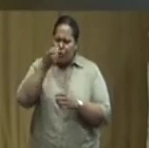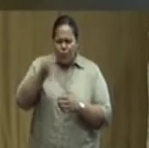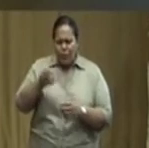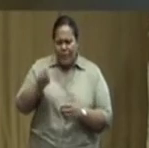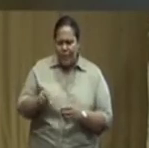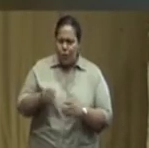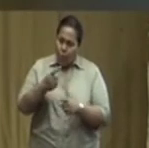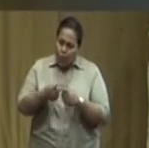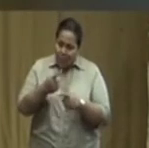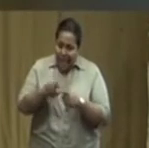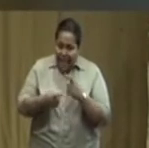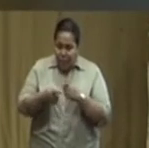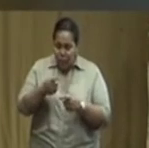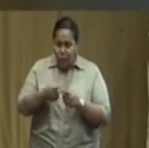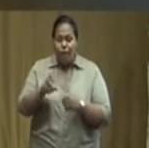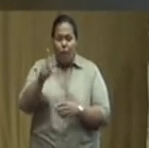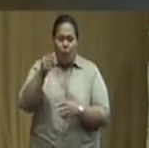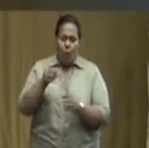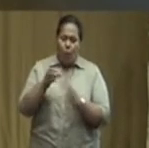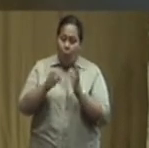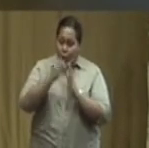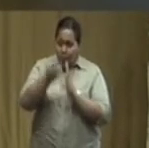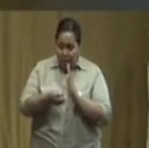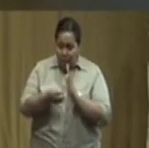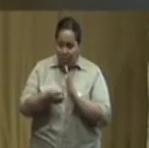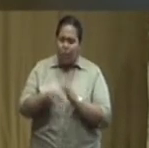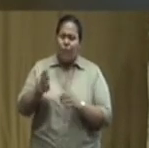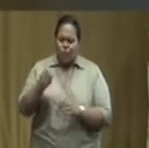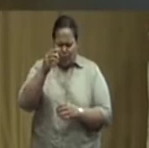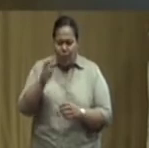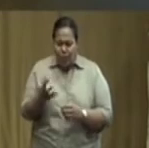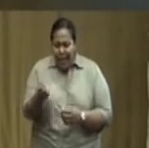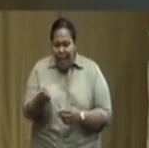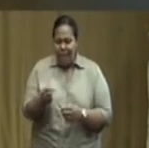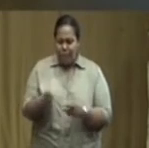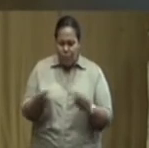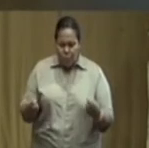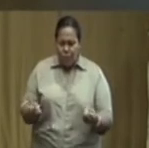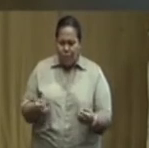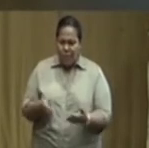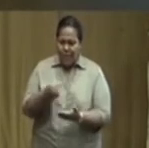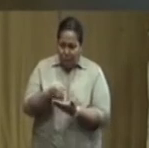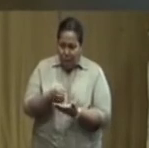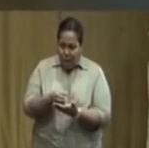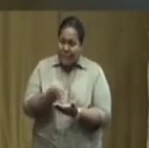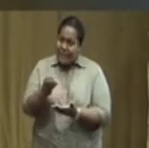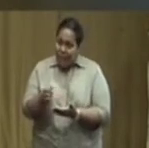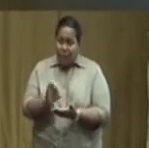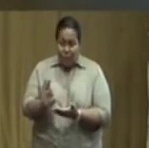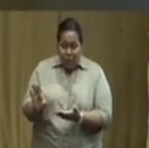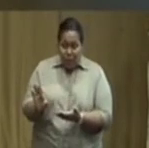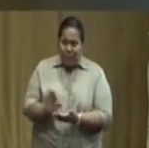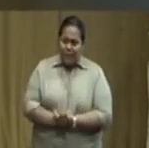resources. So closed access material is an obvious example, but also course development staff. And I